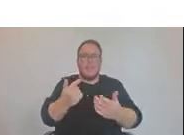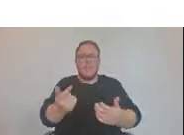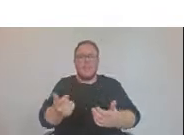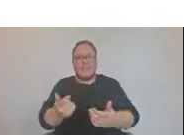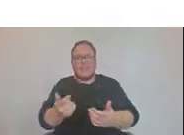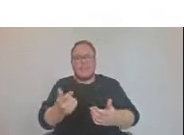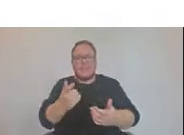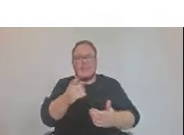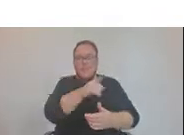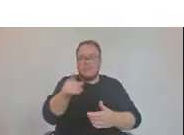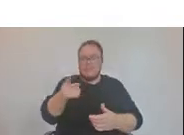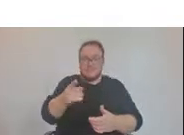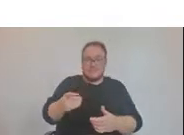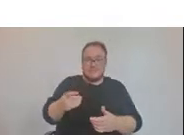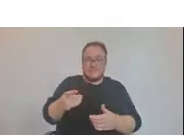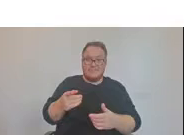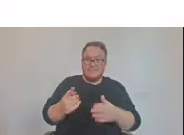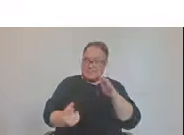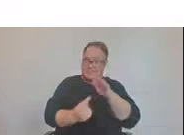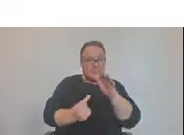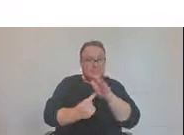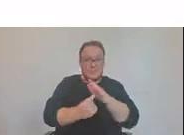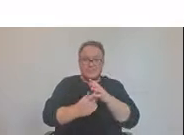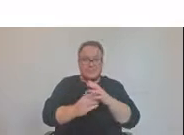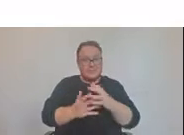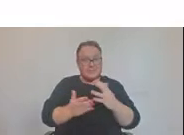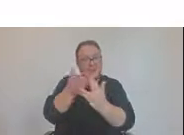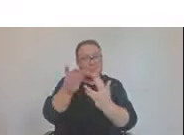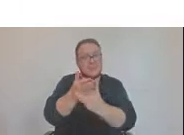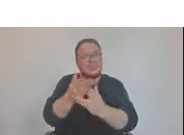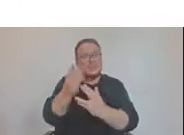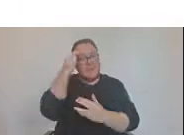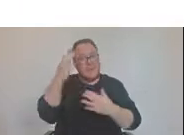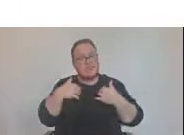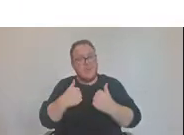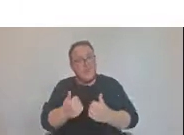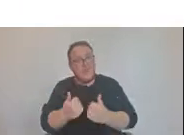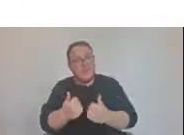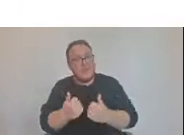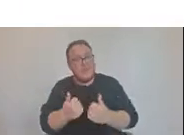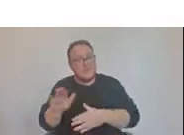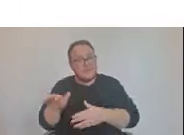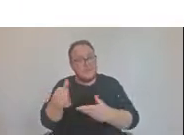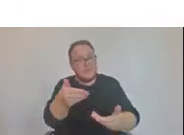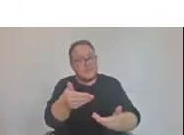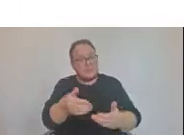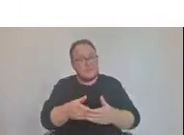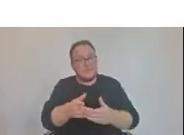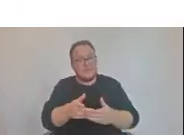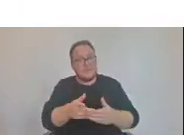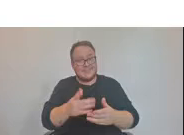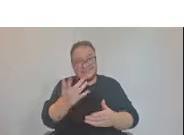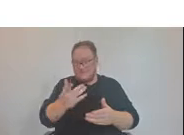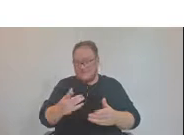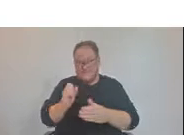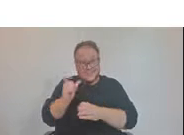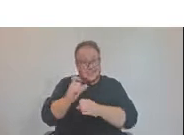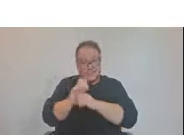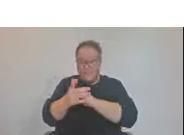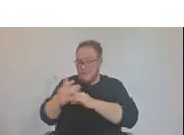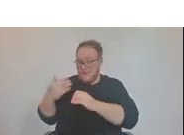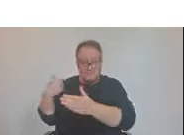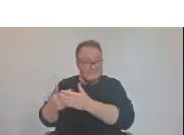quality mental health services is, not just because of the stress and trauma that people have been through during the pandemic, but because our mental